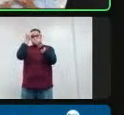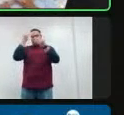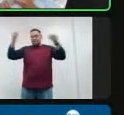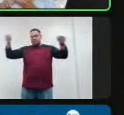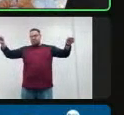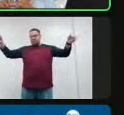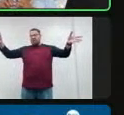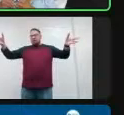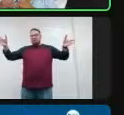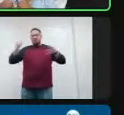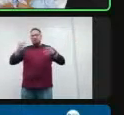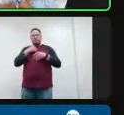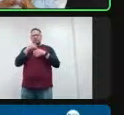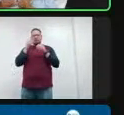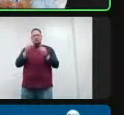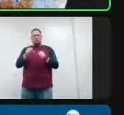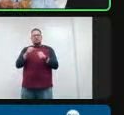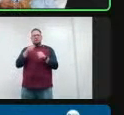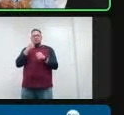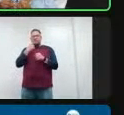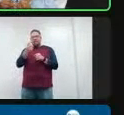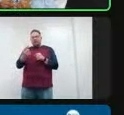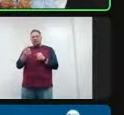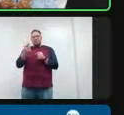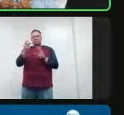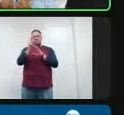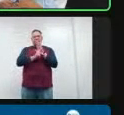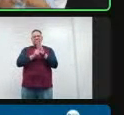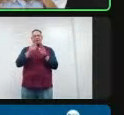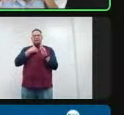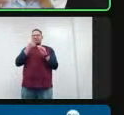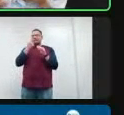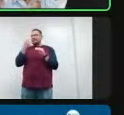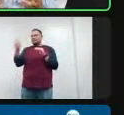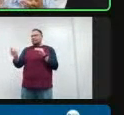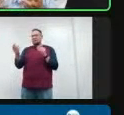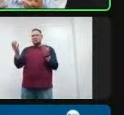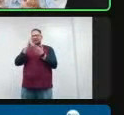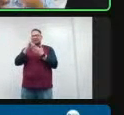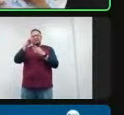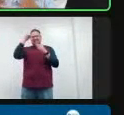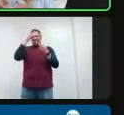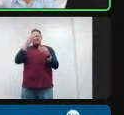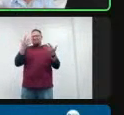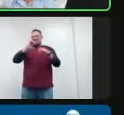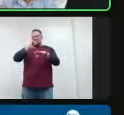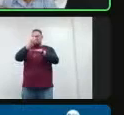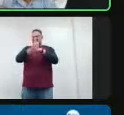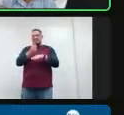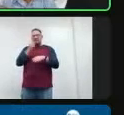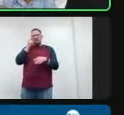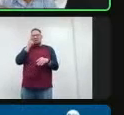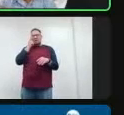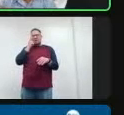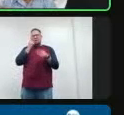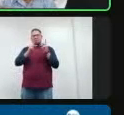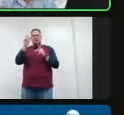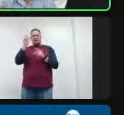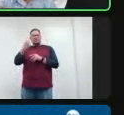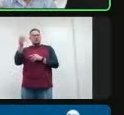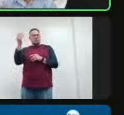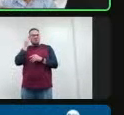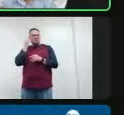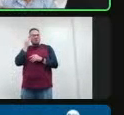I'm allowed to, as per our policy, I can repeat what has already been there and the decision has already been made. People have to be educated about what